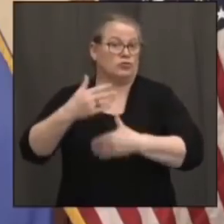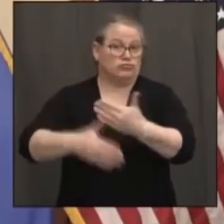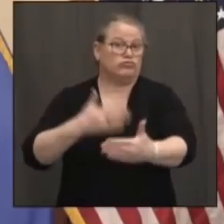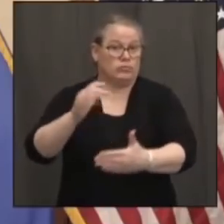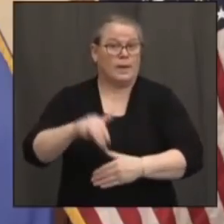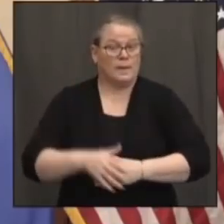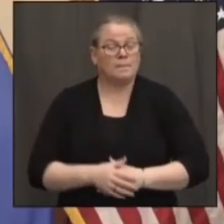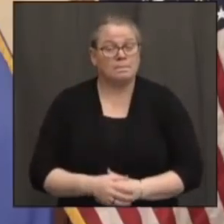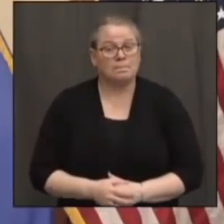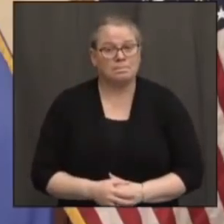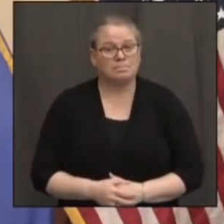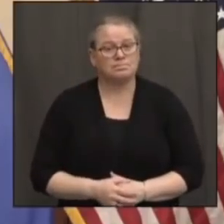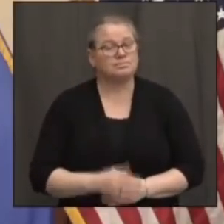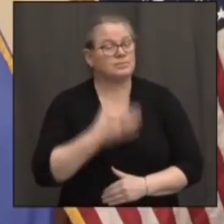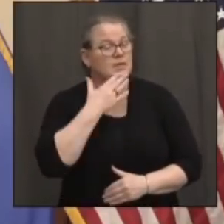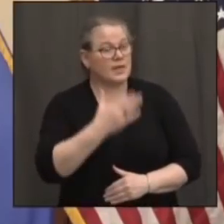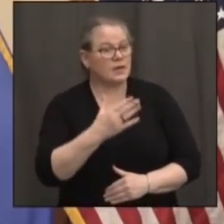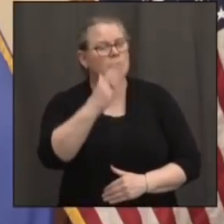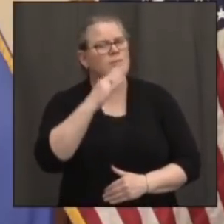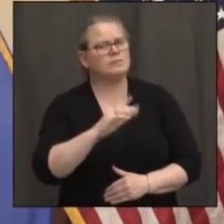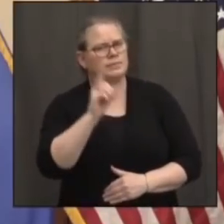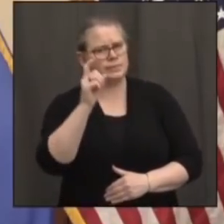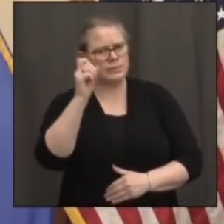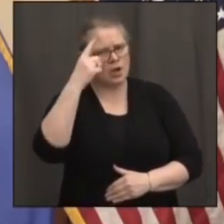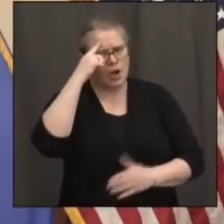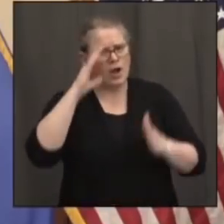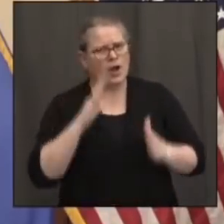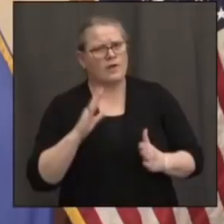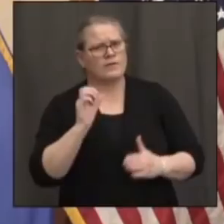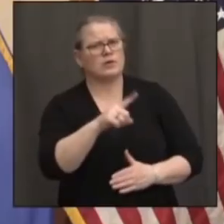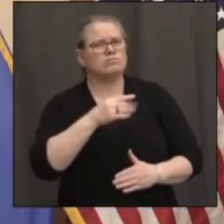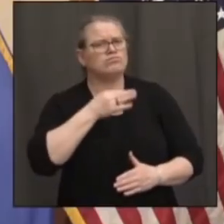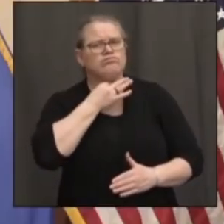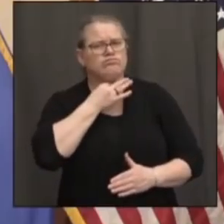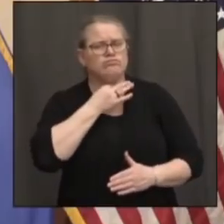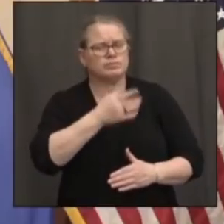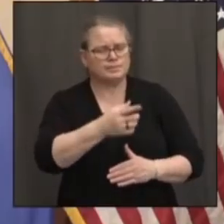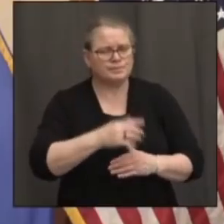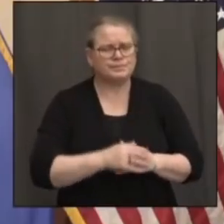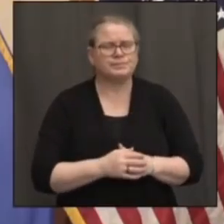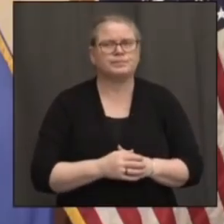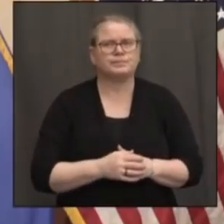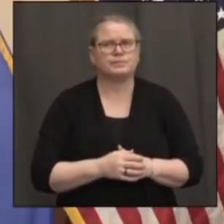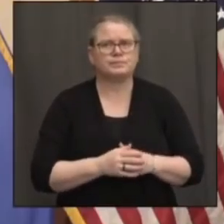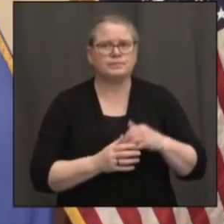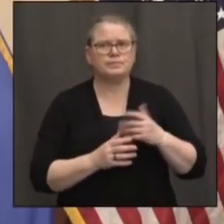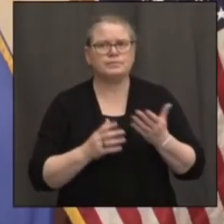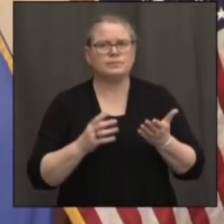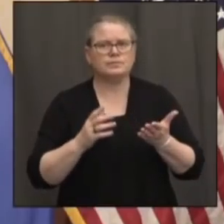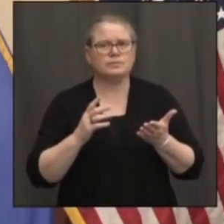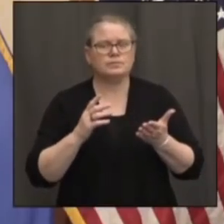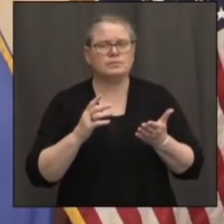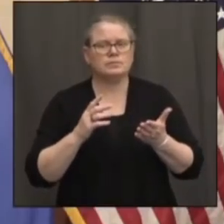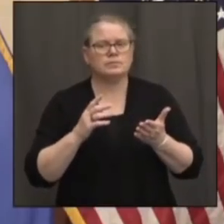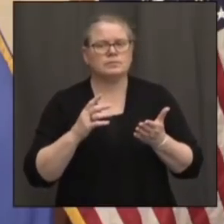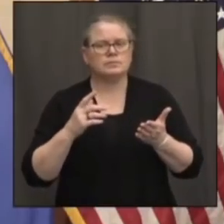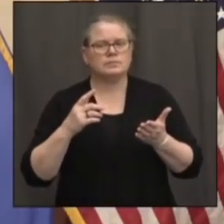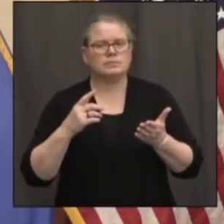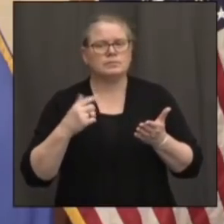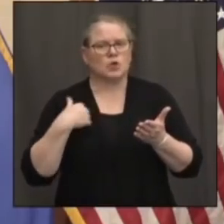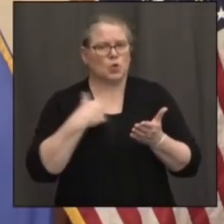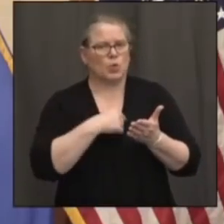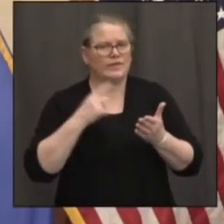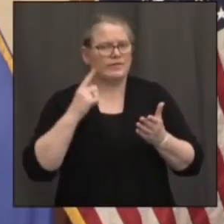Okay, thanks. Governor, I was wondering, aside from what we've heard sort of publicly, have you heard any feedback from the